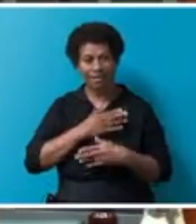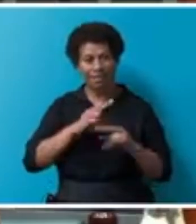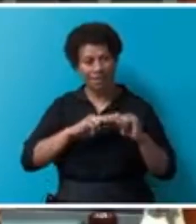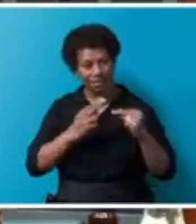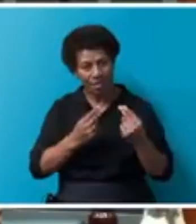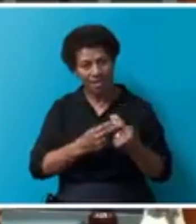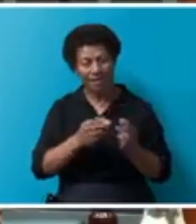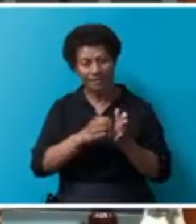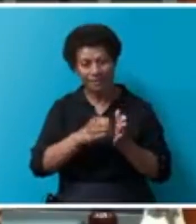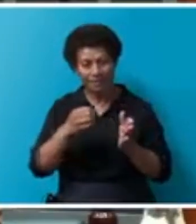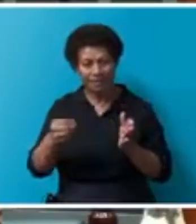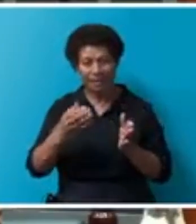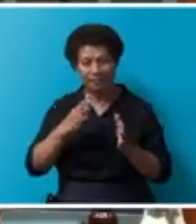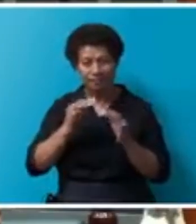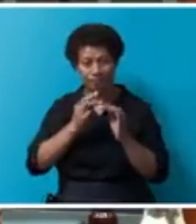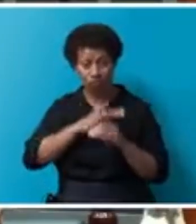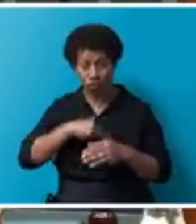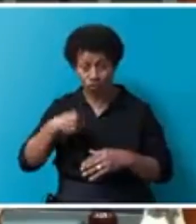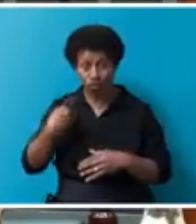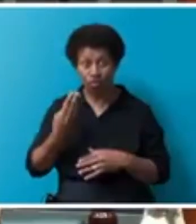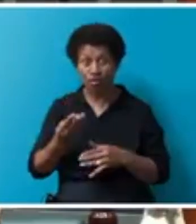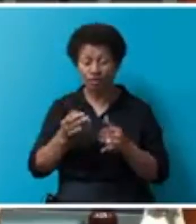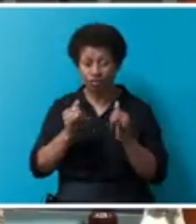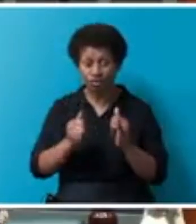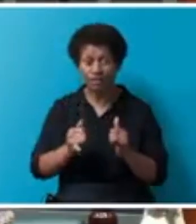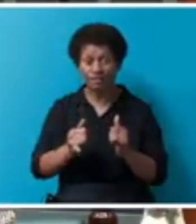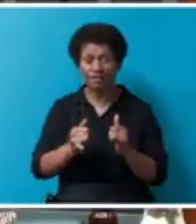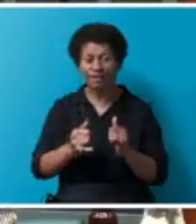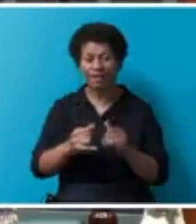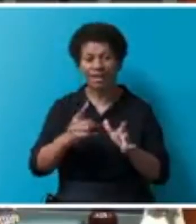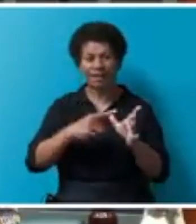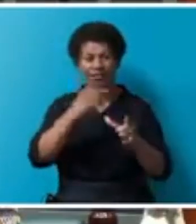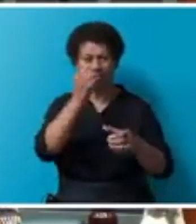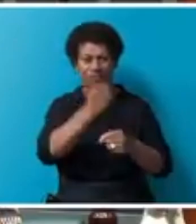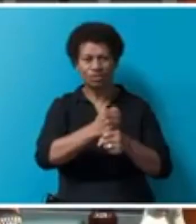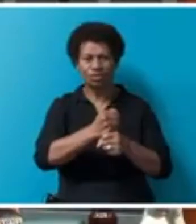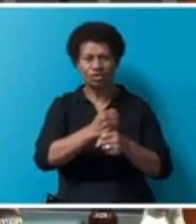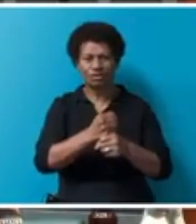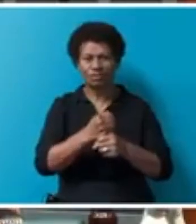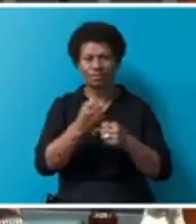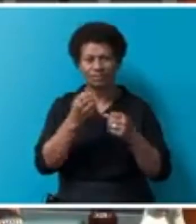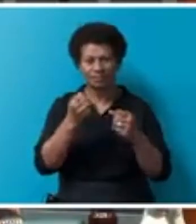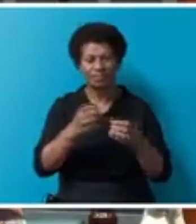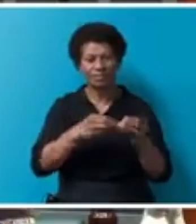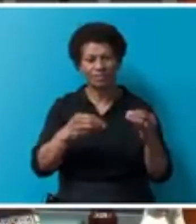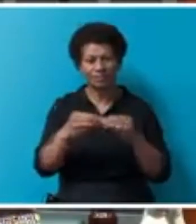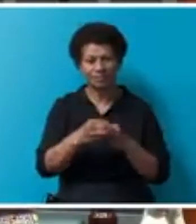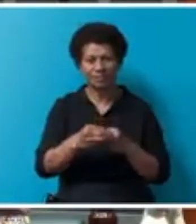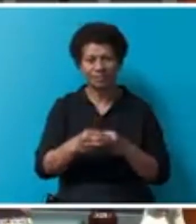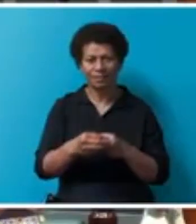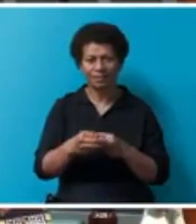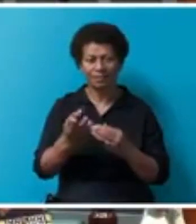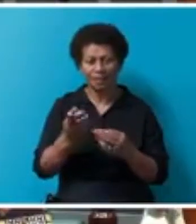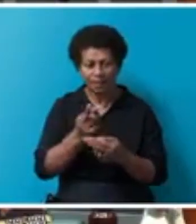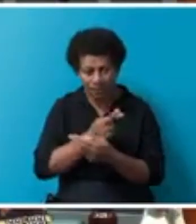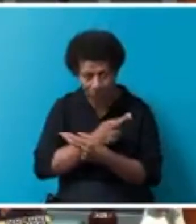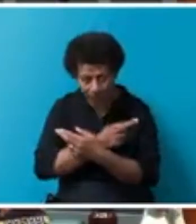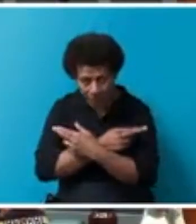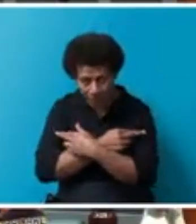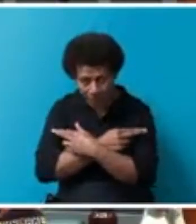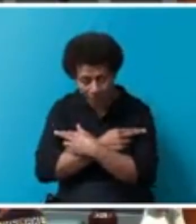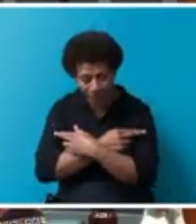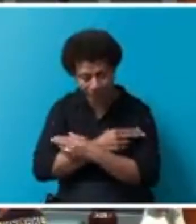the Minister of Justice, and the Attorney General's Chambers and our affiliate agencies. Napakaroko kinabangan